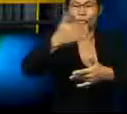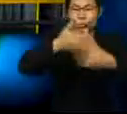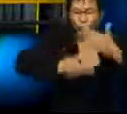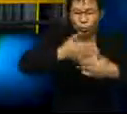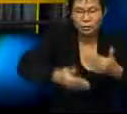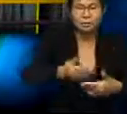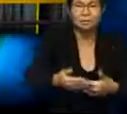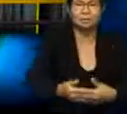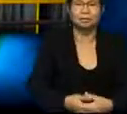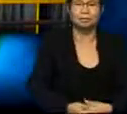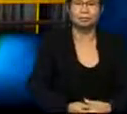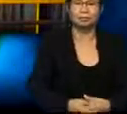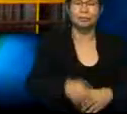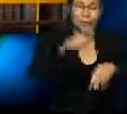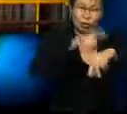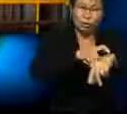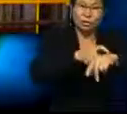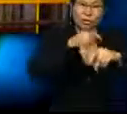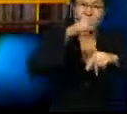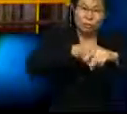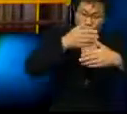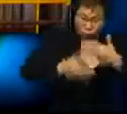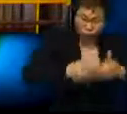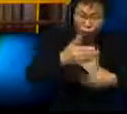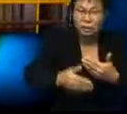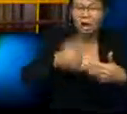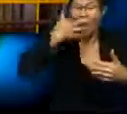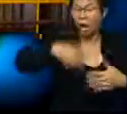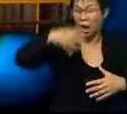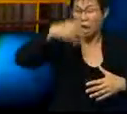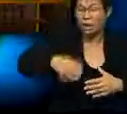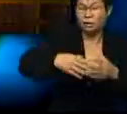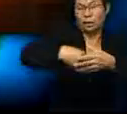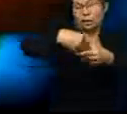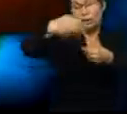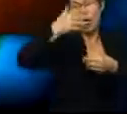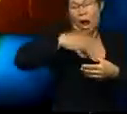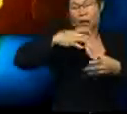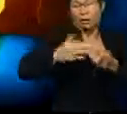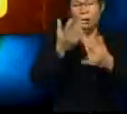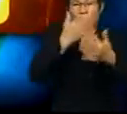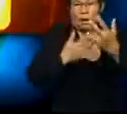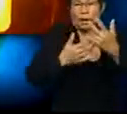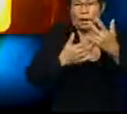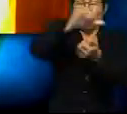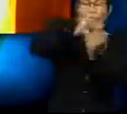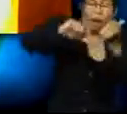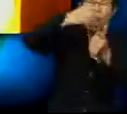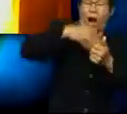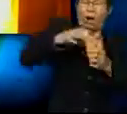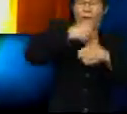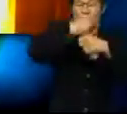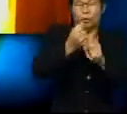process. During this process, the heat that is given out will heat up the air and